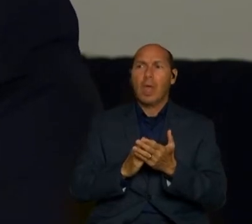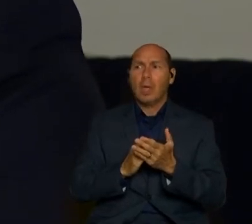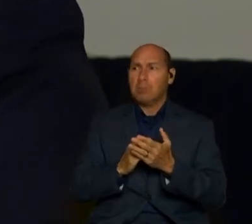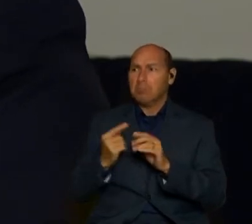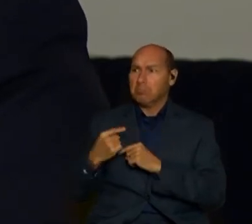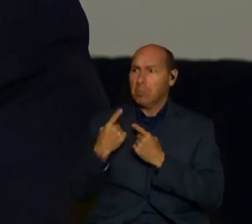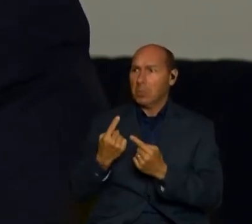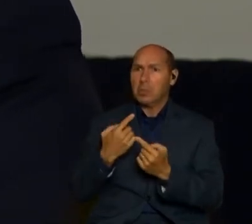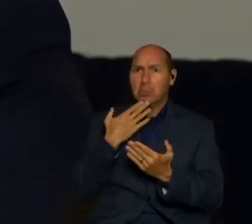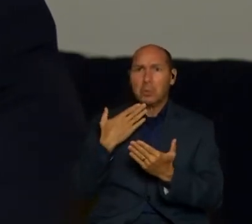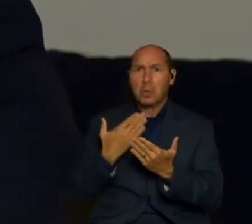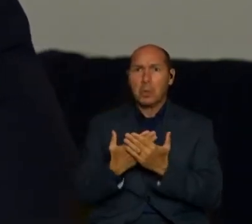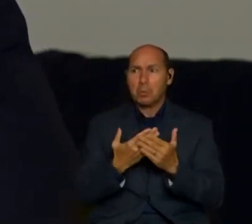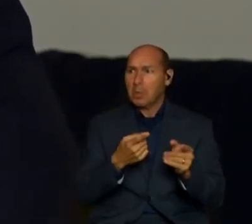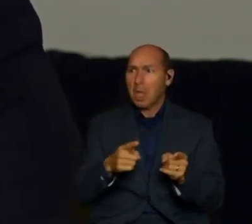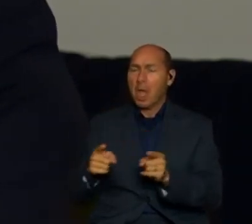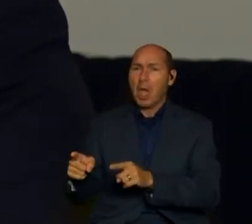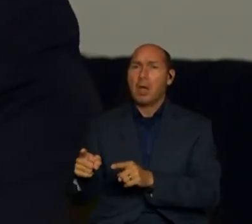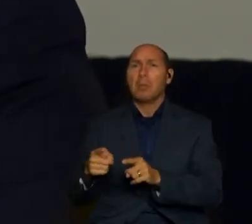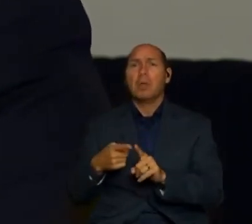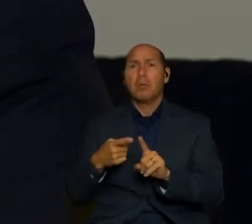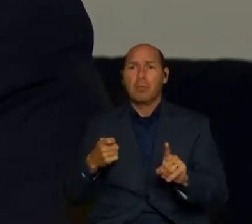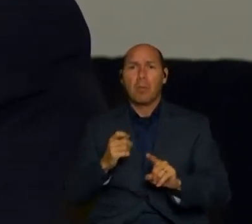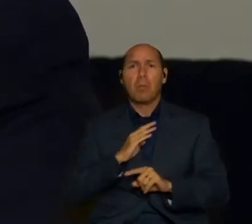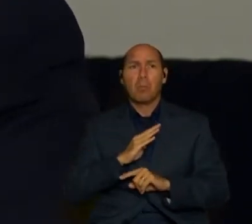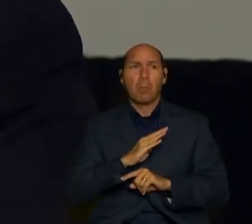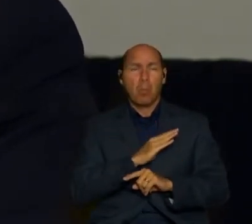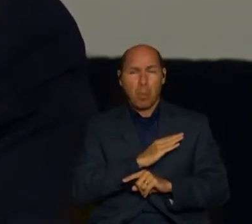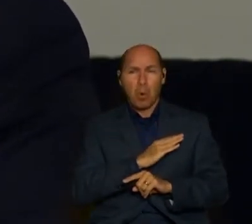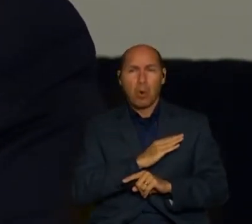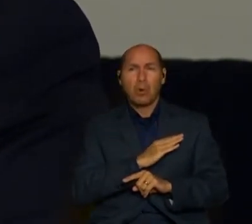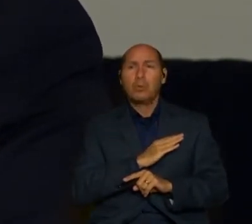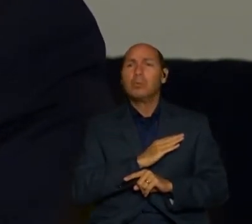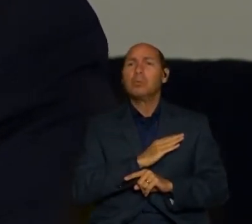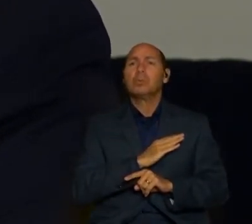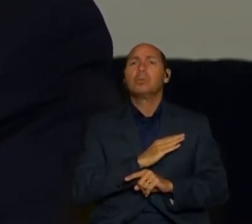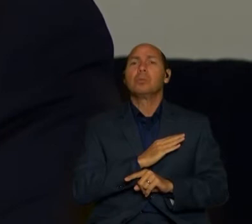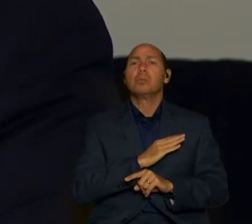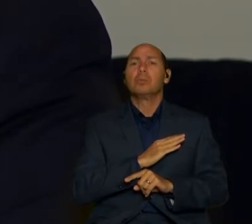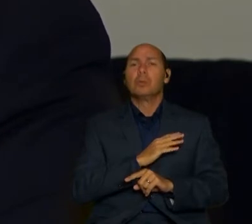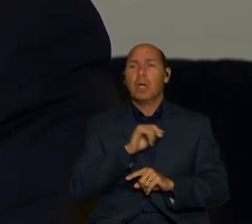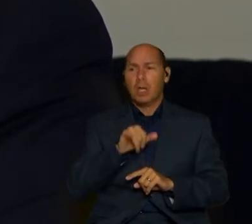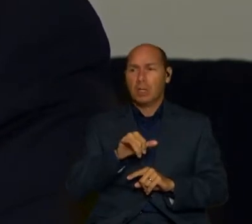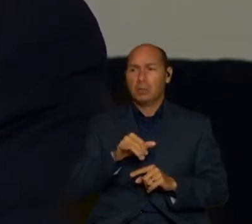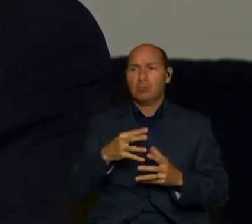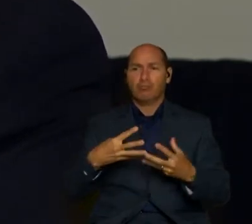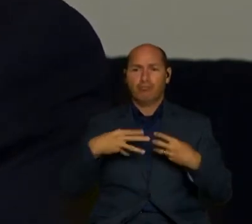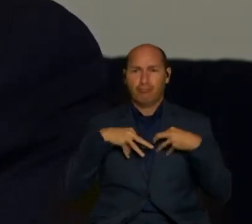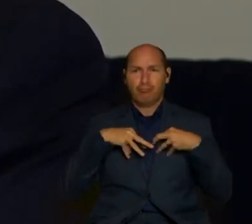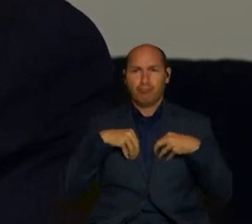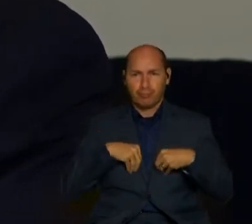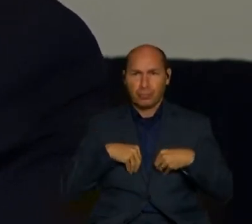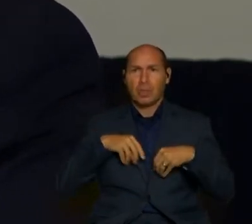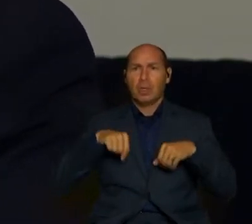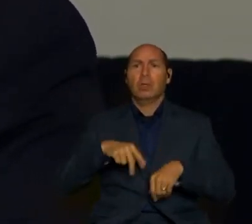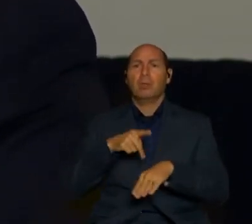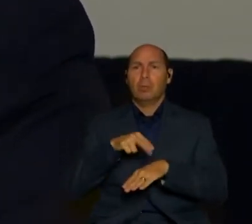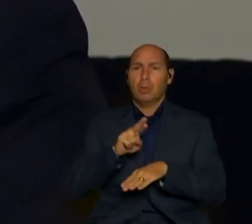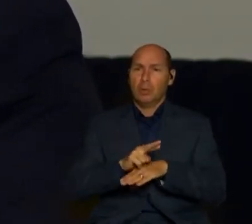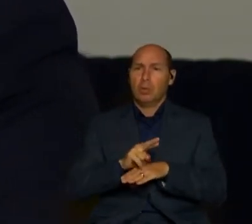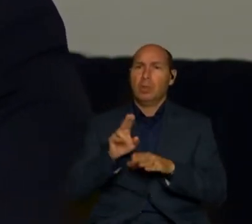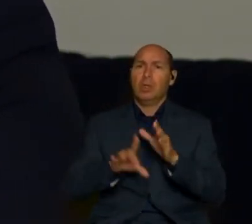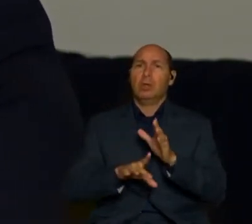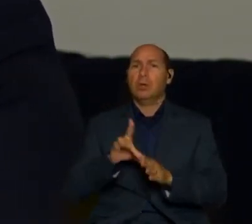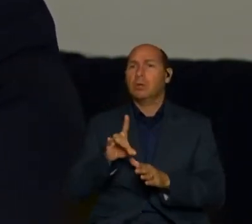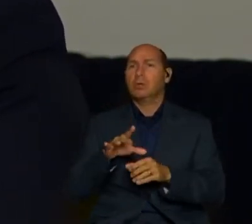happened from the board inserting itself into Puerto Rico and identifying the areas that